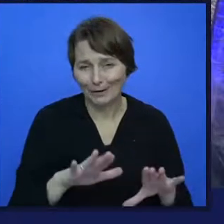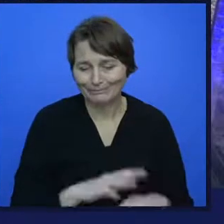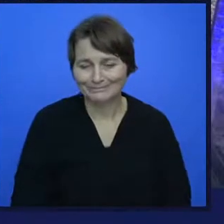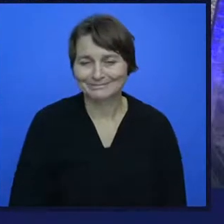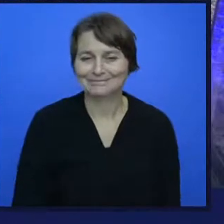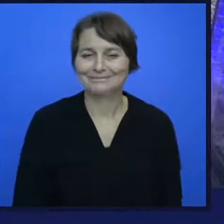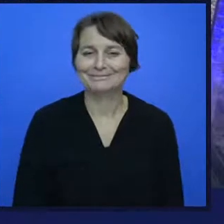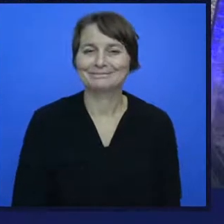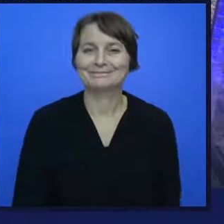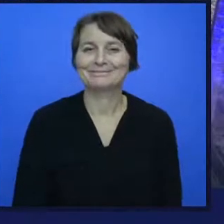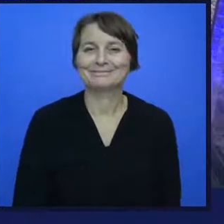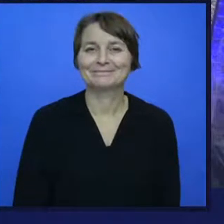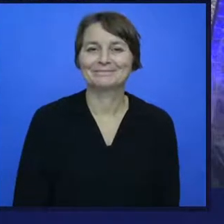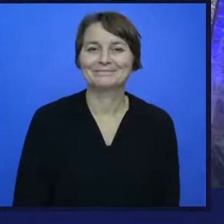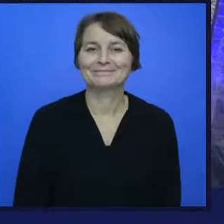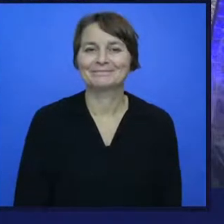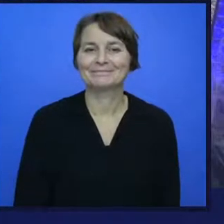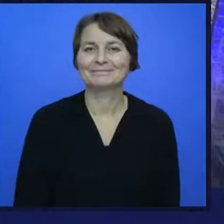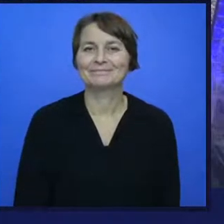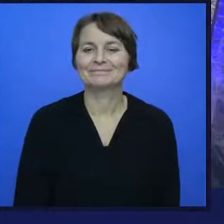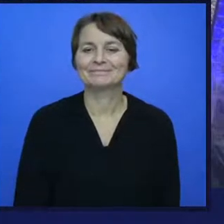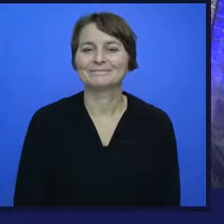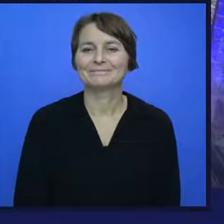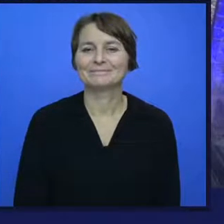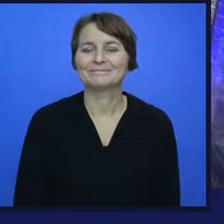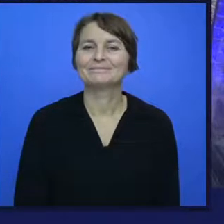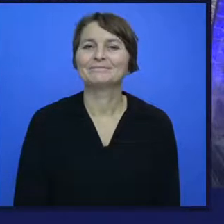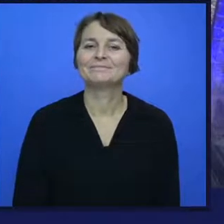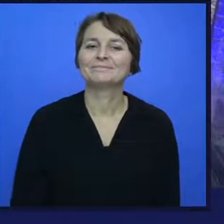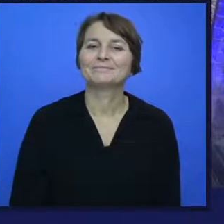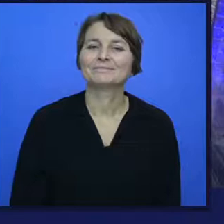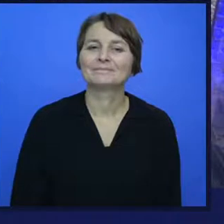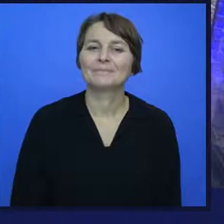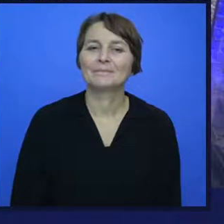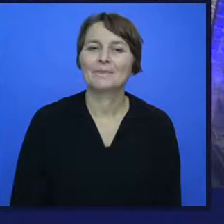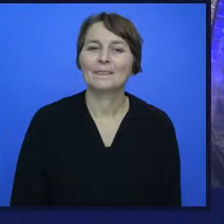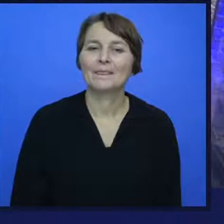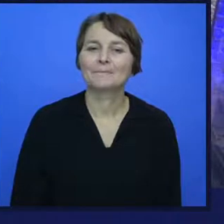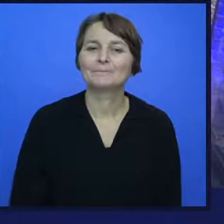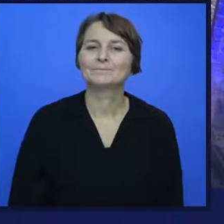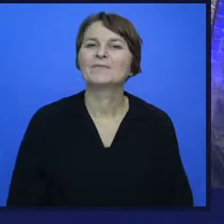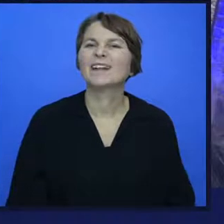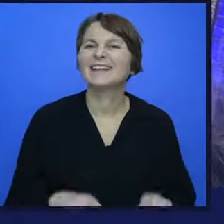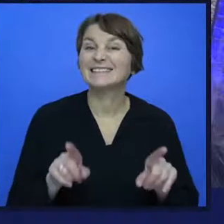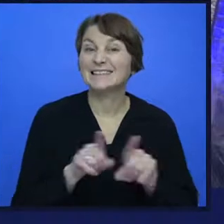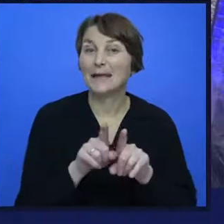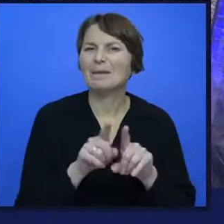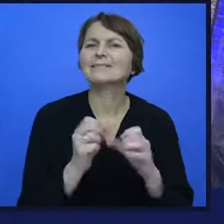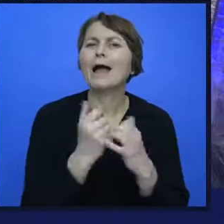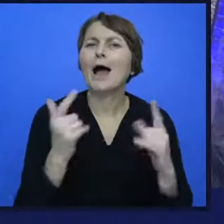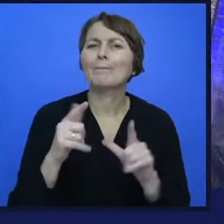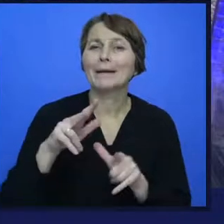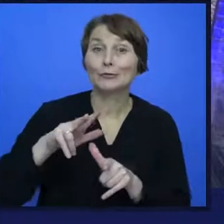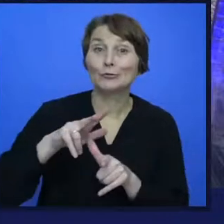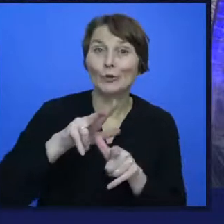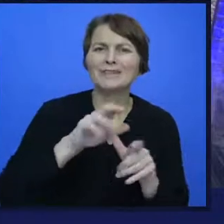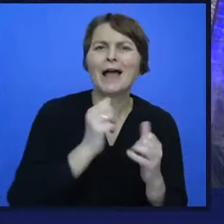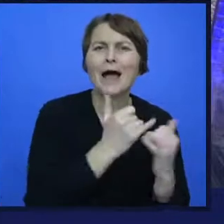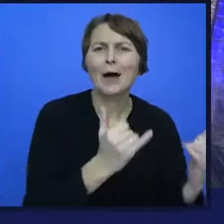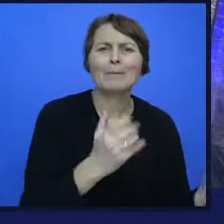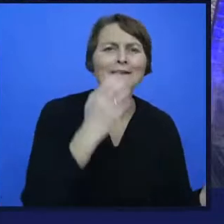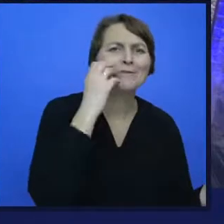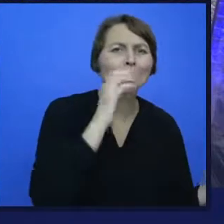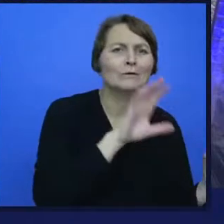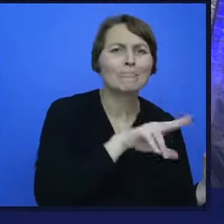I echo in terms of the YouTube and the videos that are available online. I like to get my hands dirty. I like to